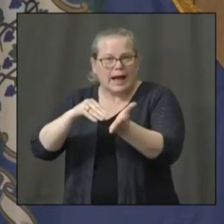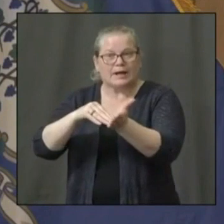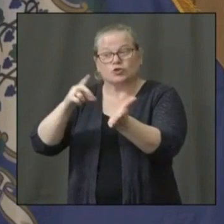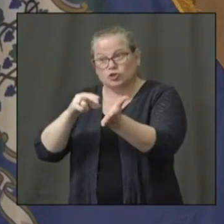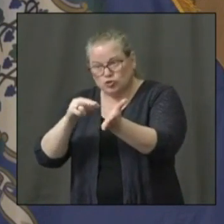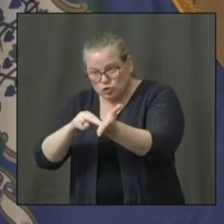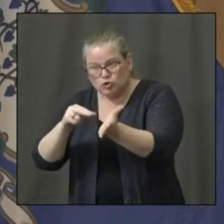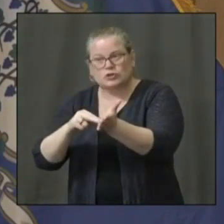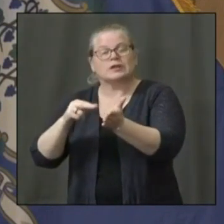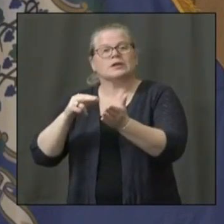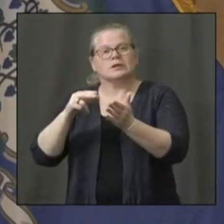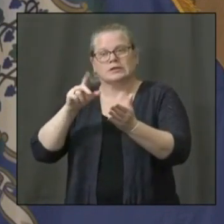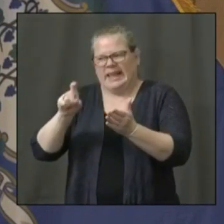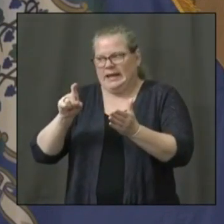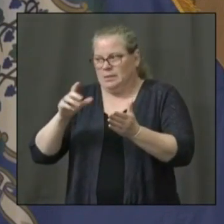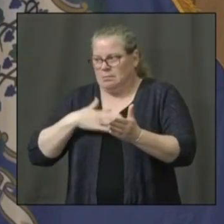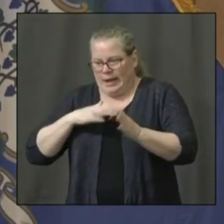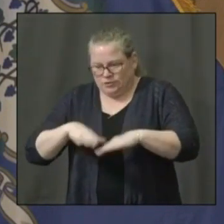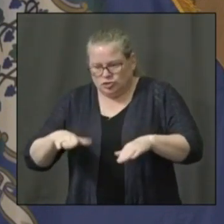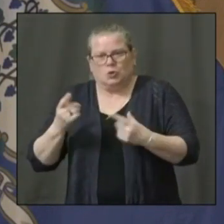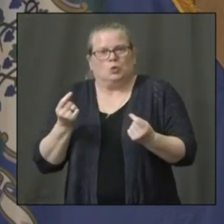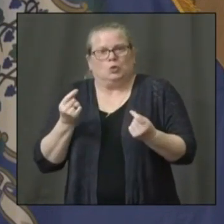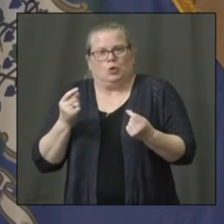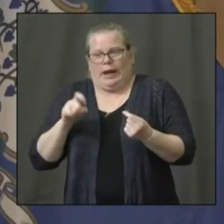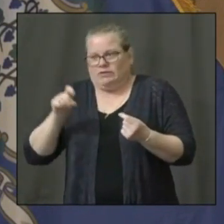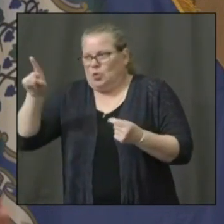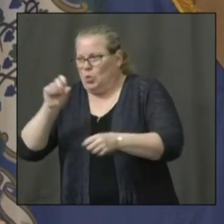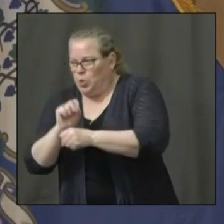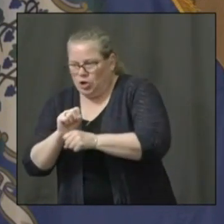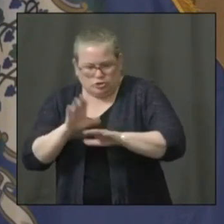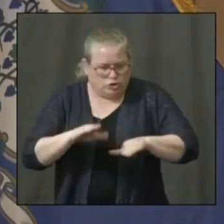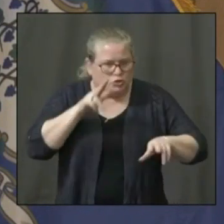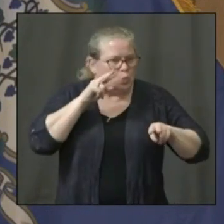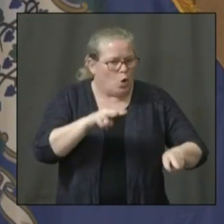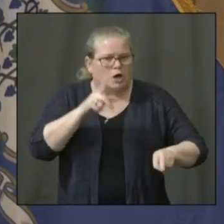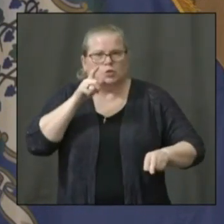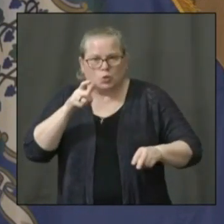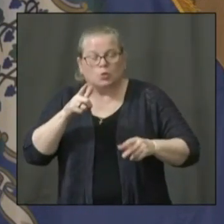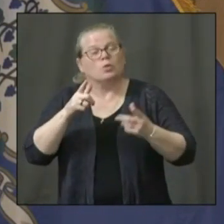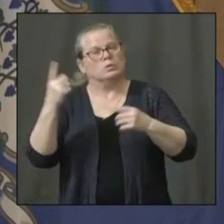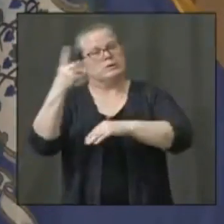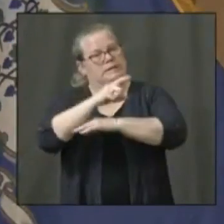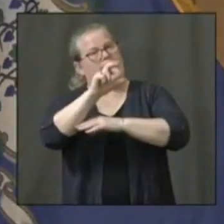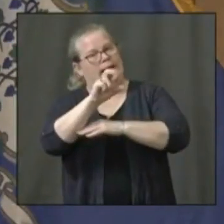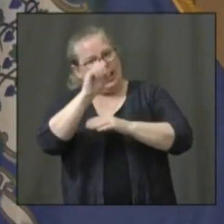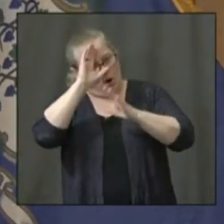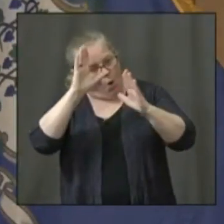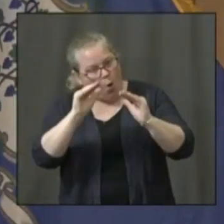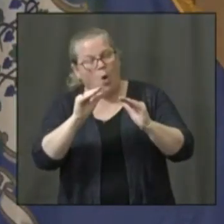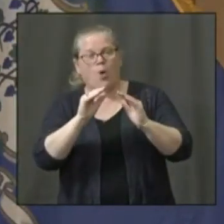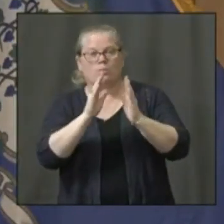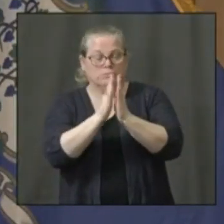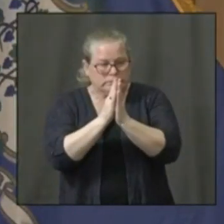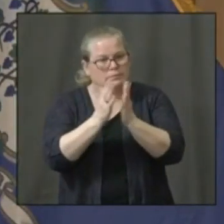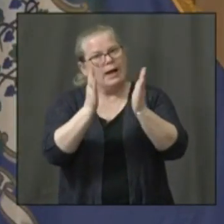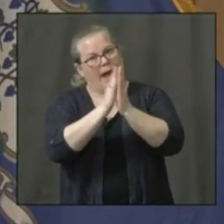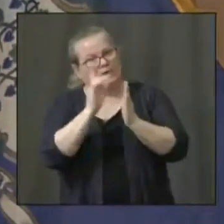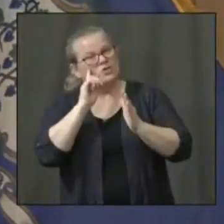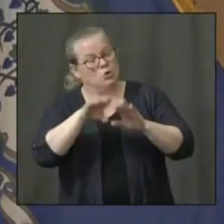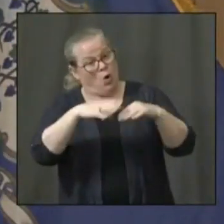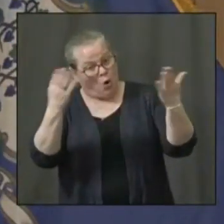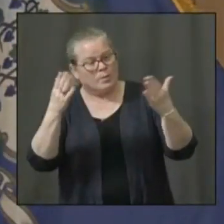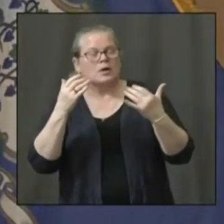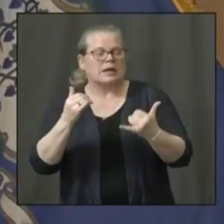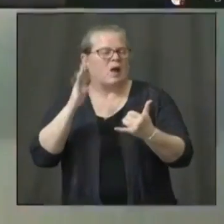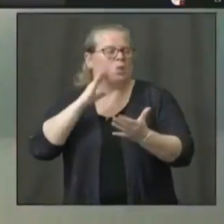at the nursing home, at the hospital, and hopefully we can expand the group of first responders even more with daycare. With that,